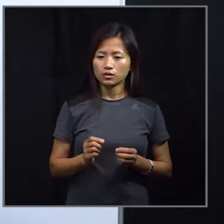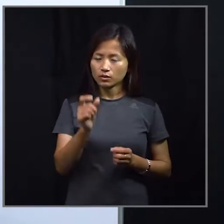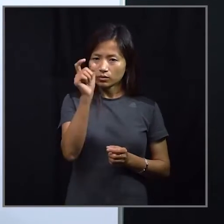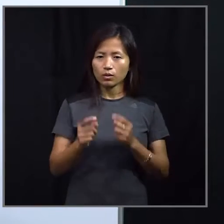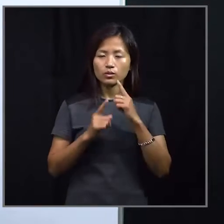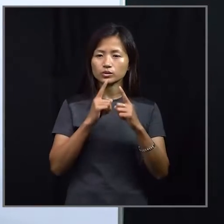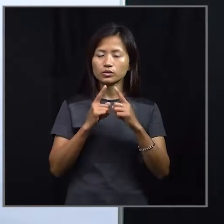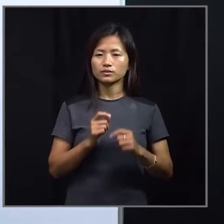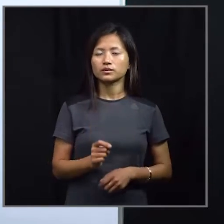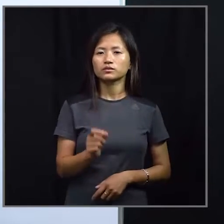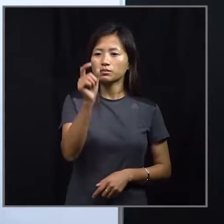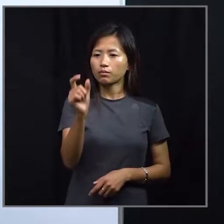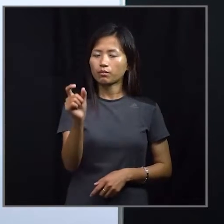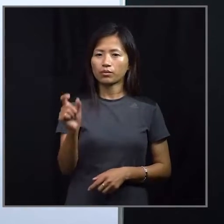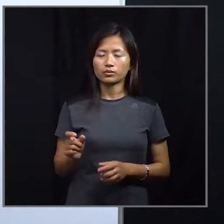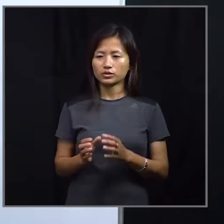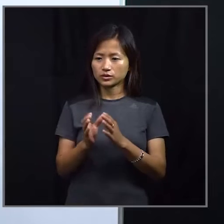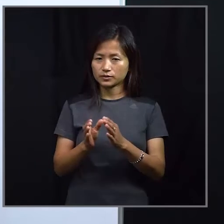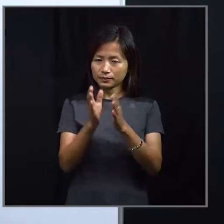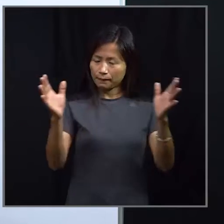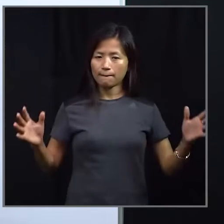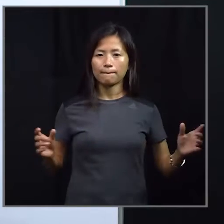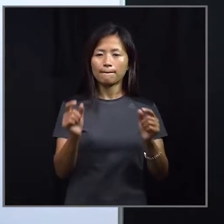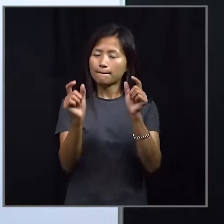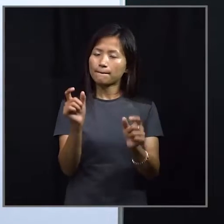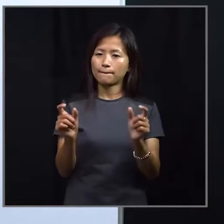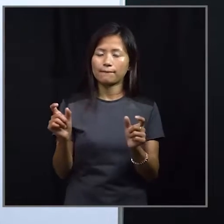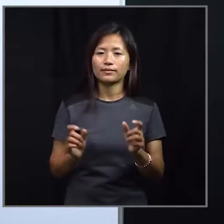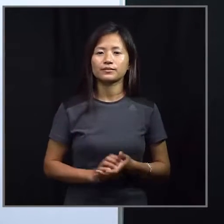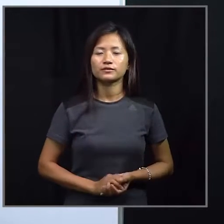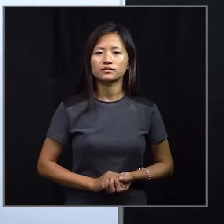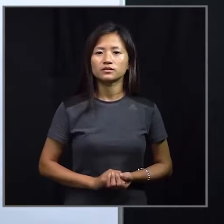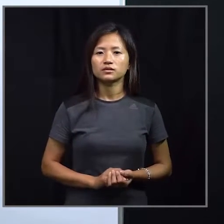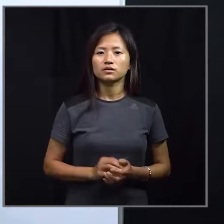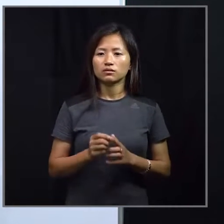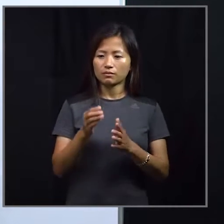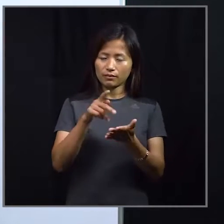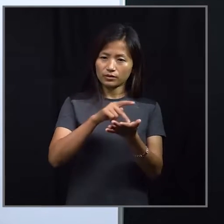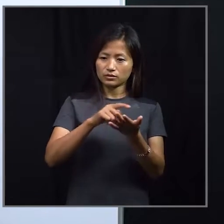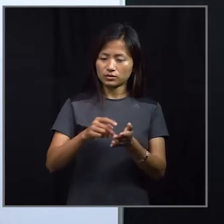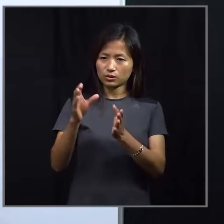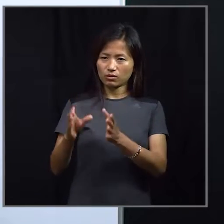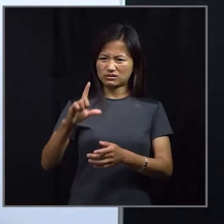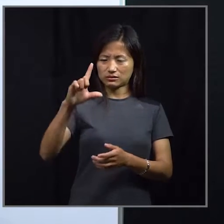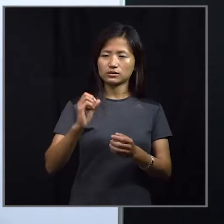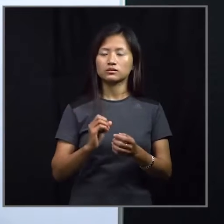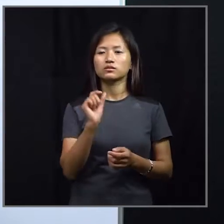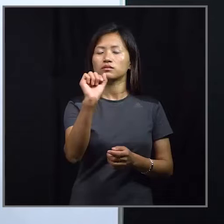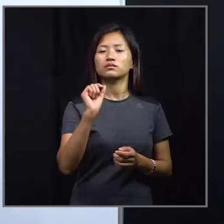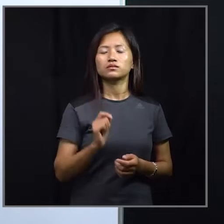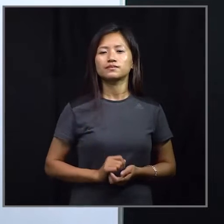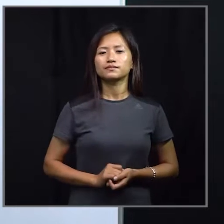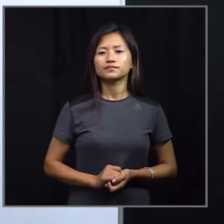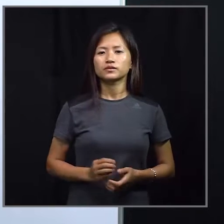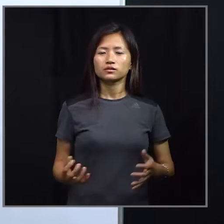population, we don't only talk about a particular household. We don't only talk about a particular locality. When we say population,